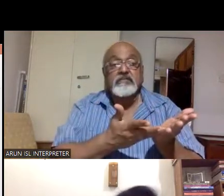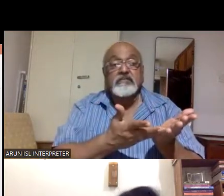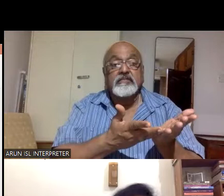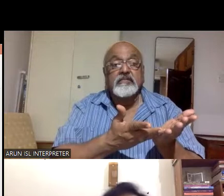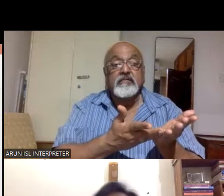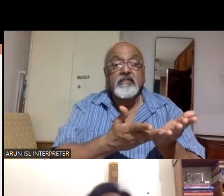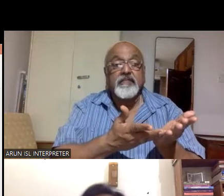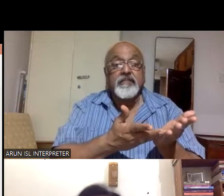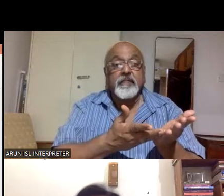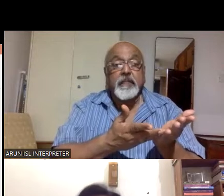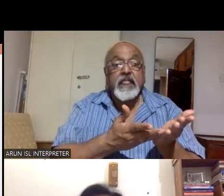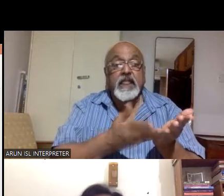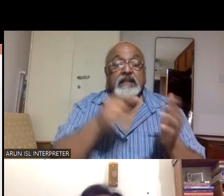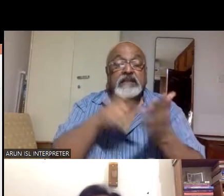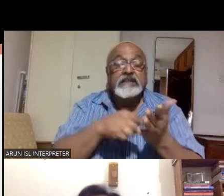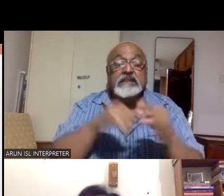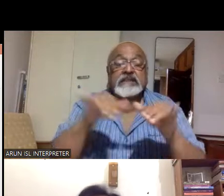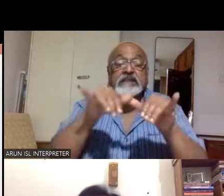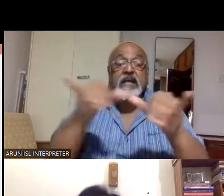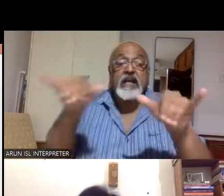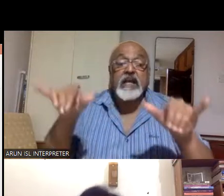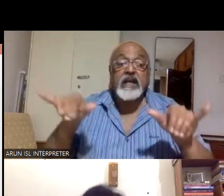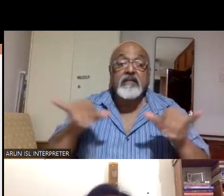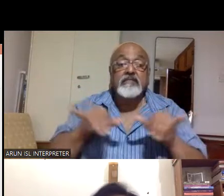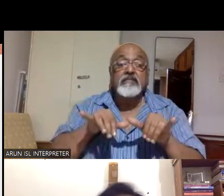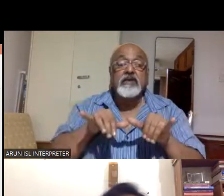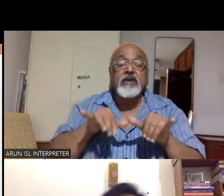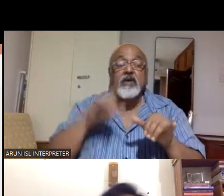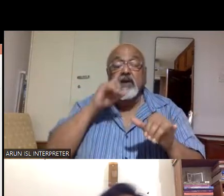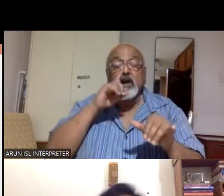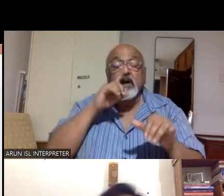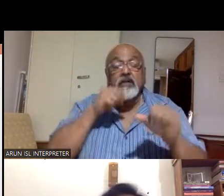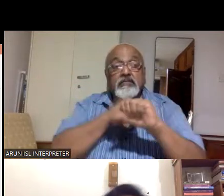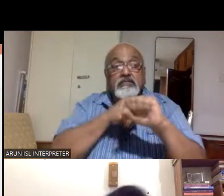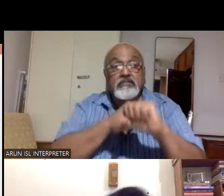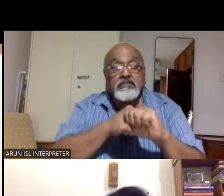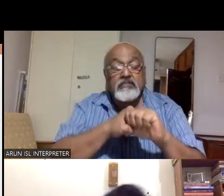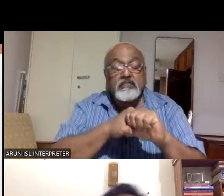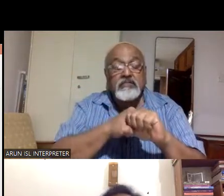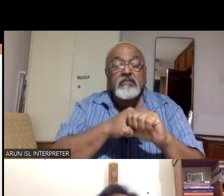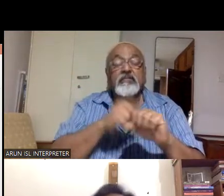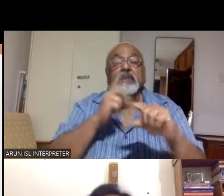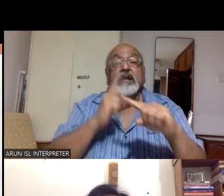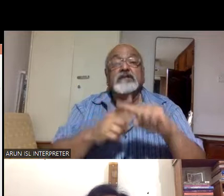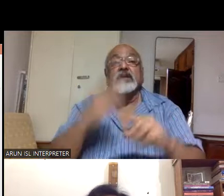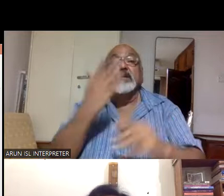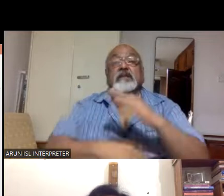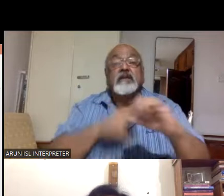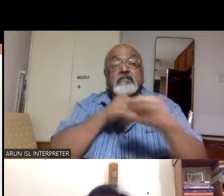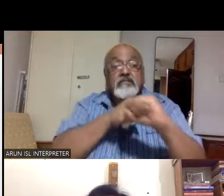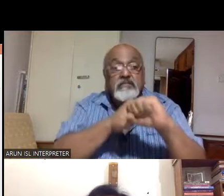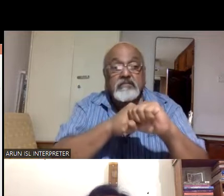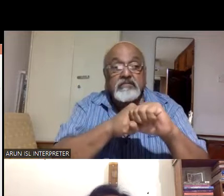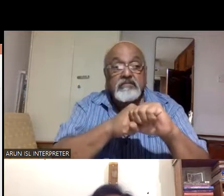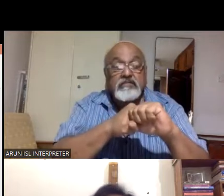So this is a commonality you can see both in the feminism movement and you can see in the disability